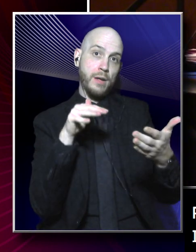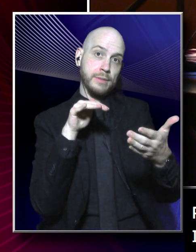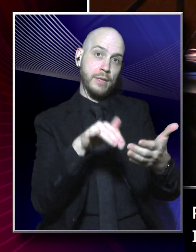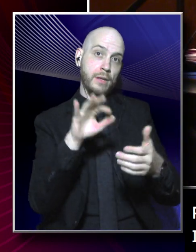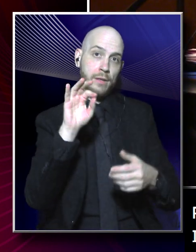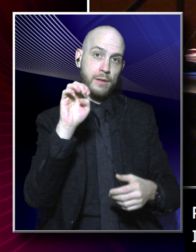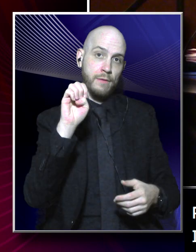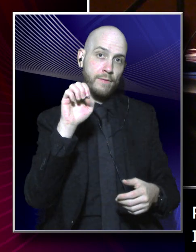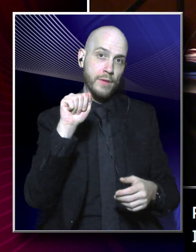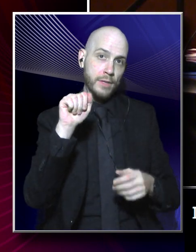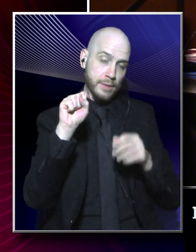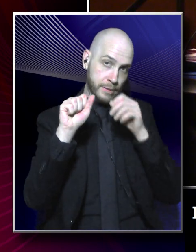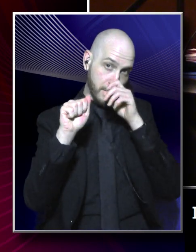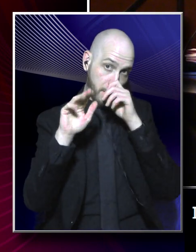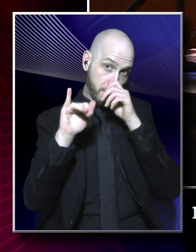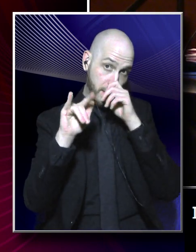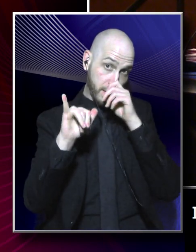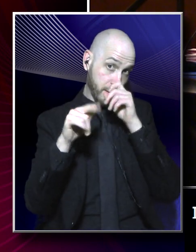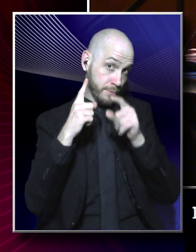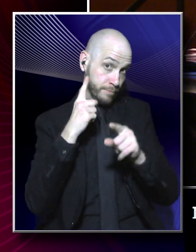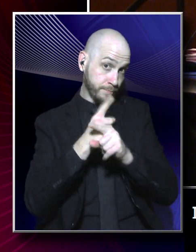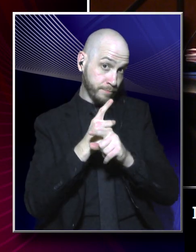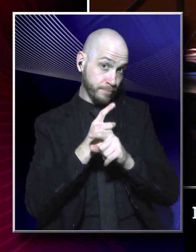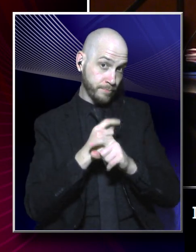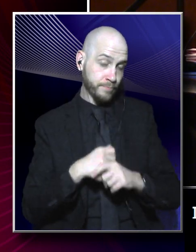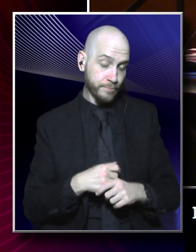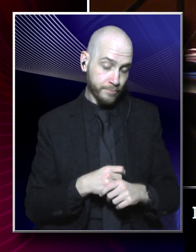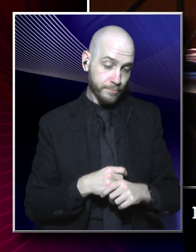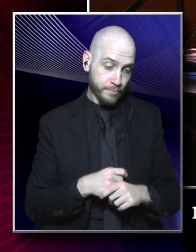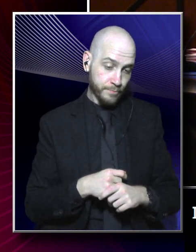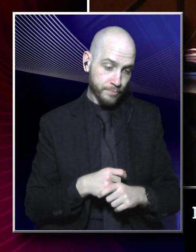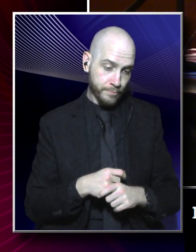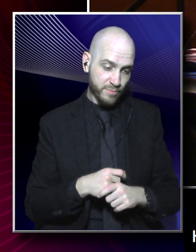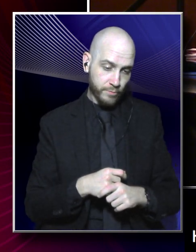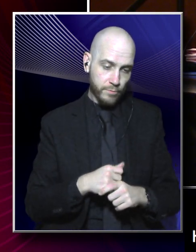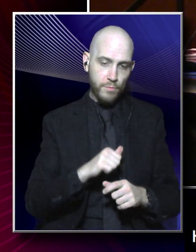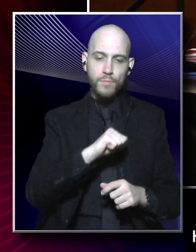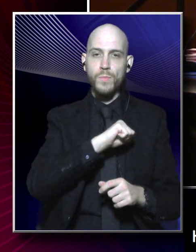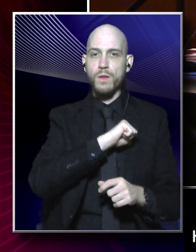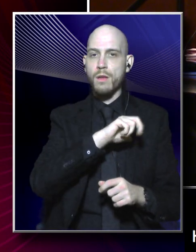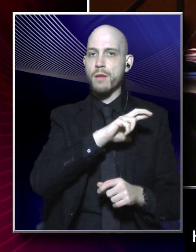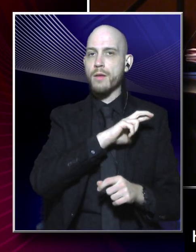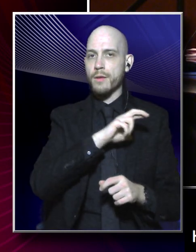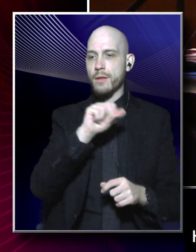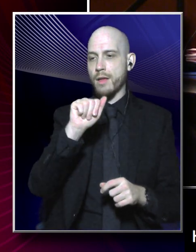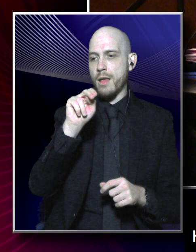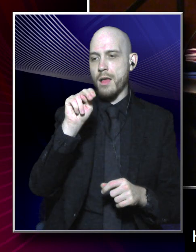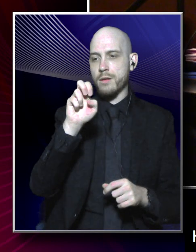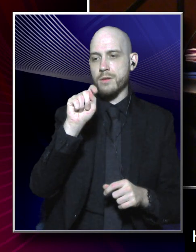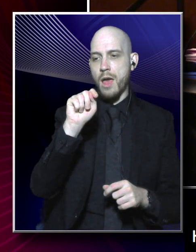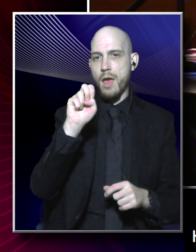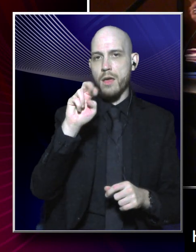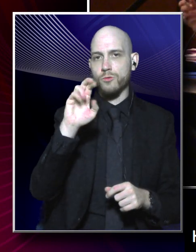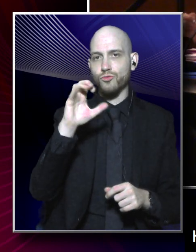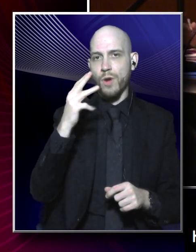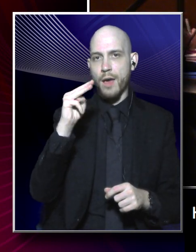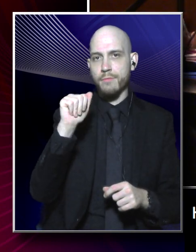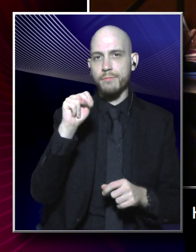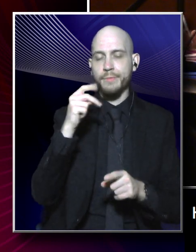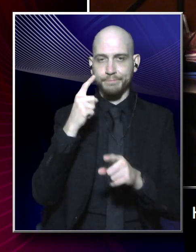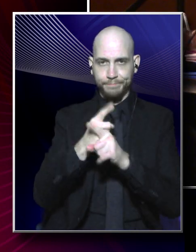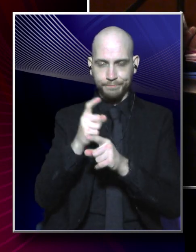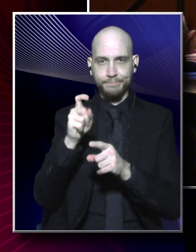Right. Yes, that's right. We Okay. would have to select a proposal Right. to lead the study,